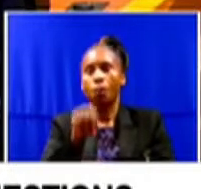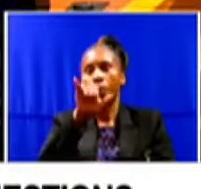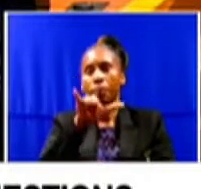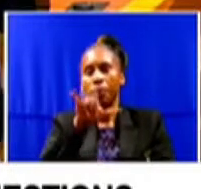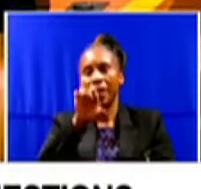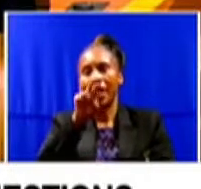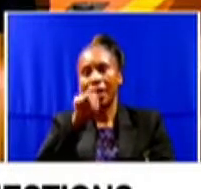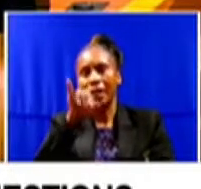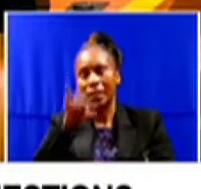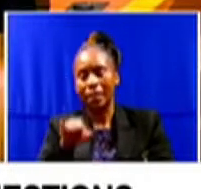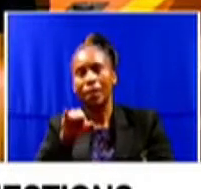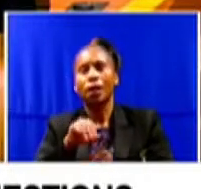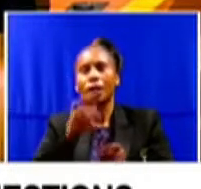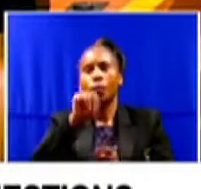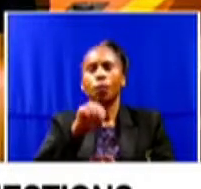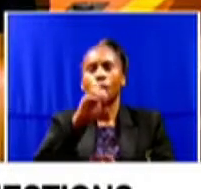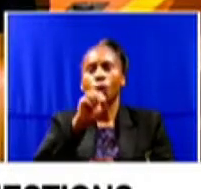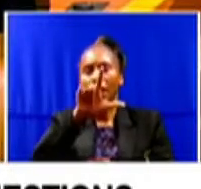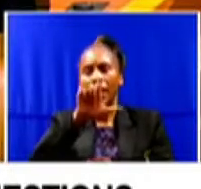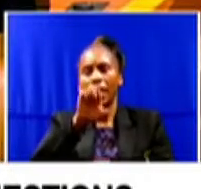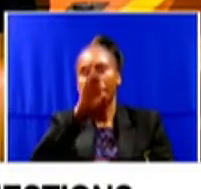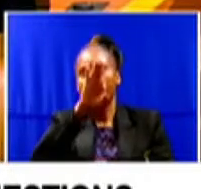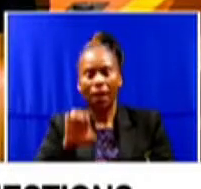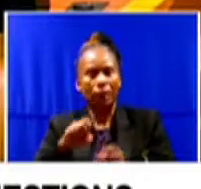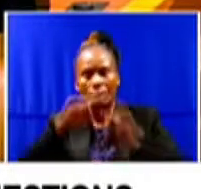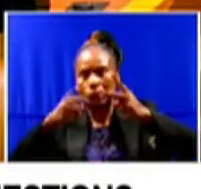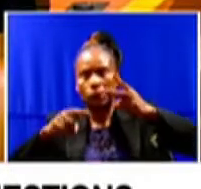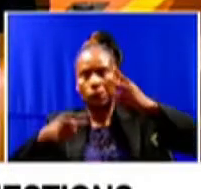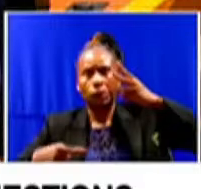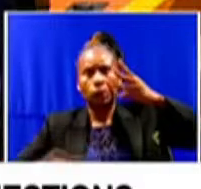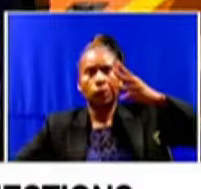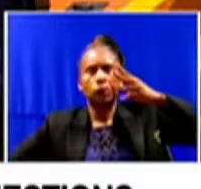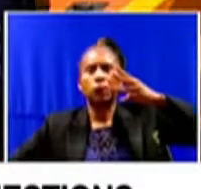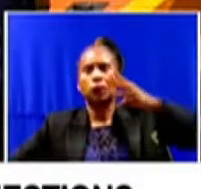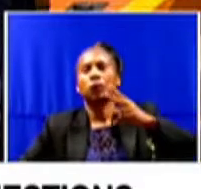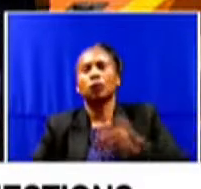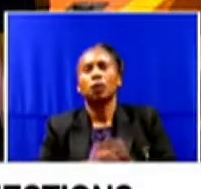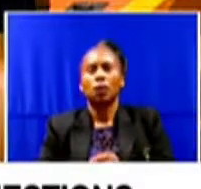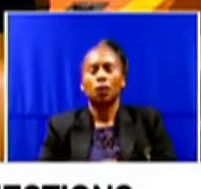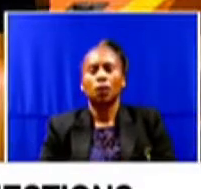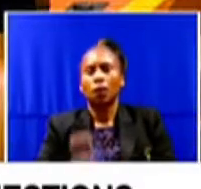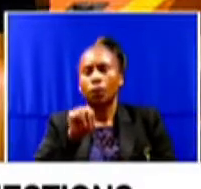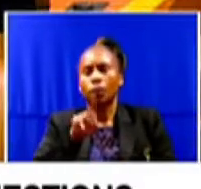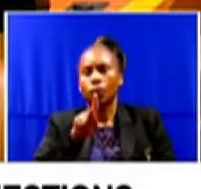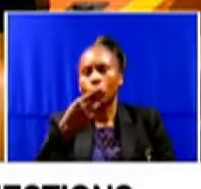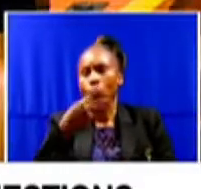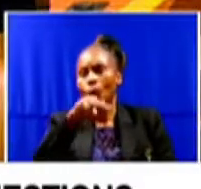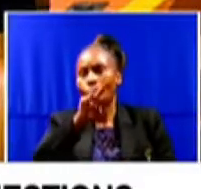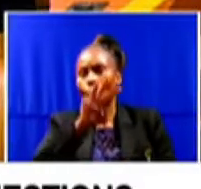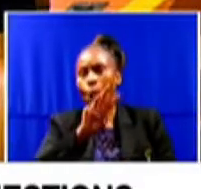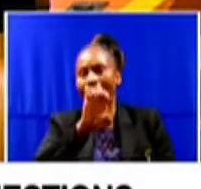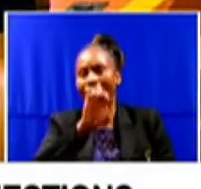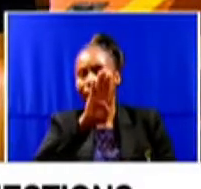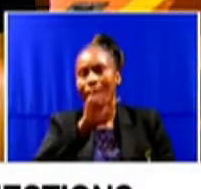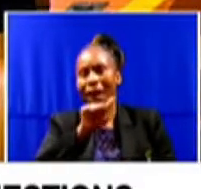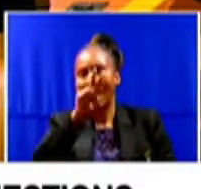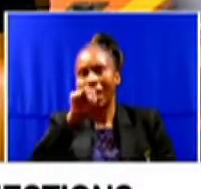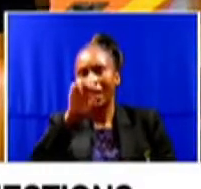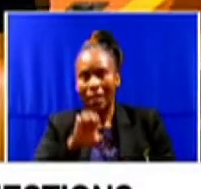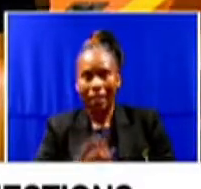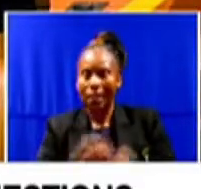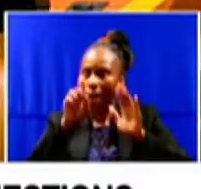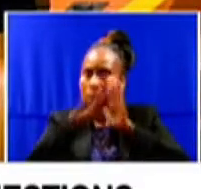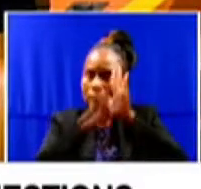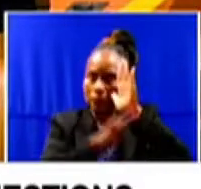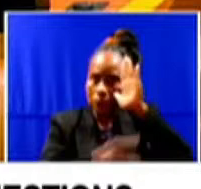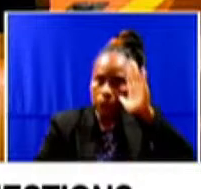Gama, Singh, Abrahams, Fraser, Montana, Motsaneng, Mkwabani, and the list goes on. All deployed on your